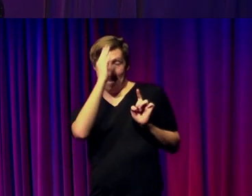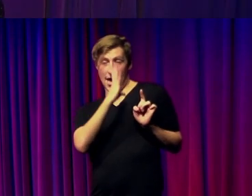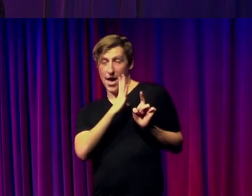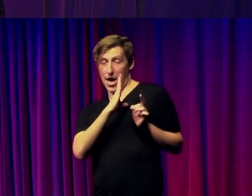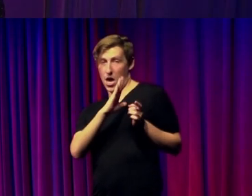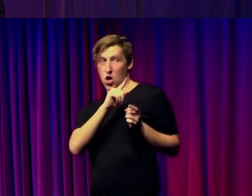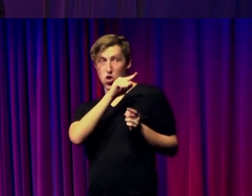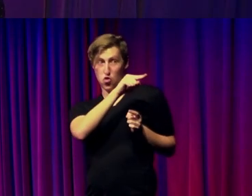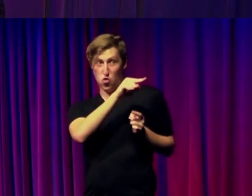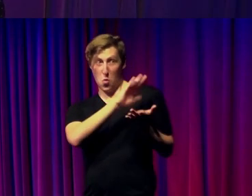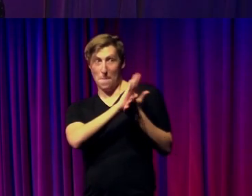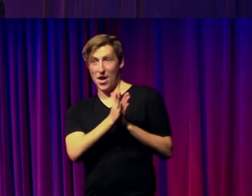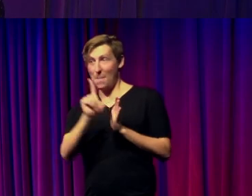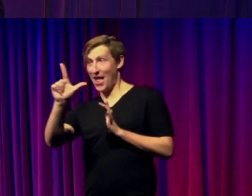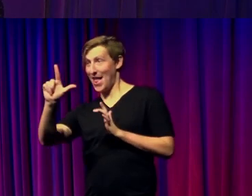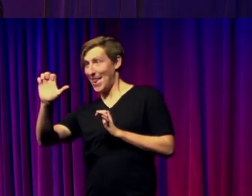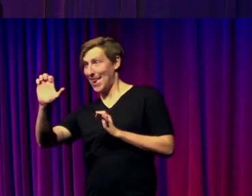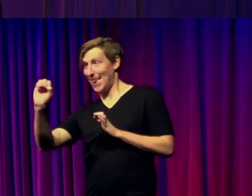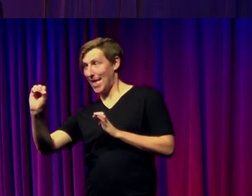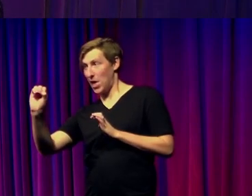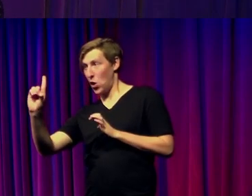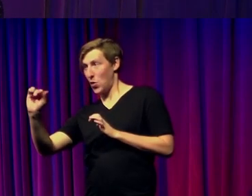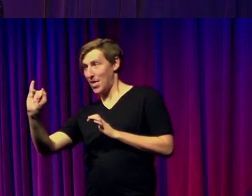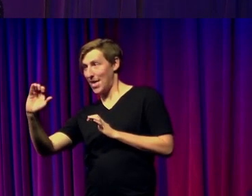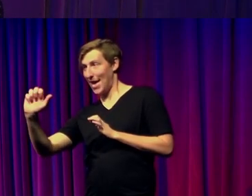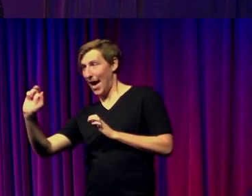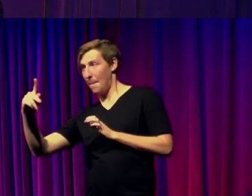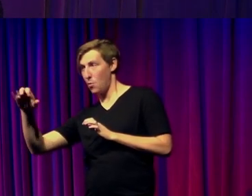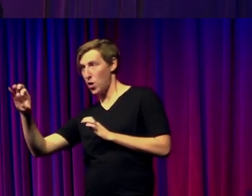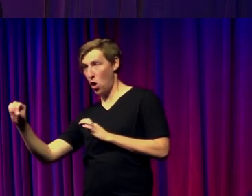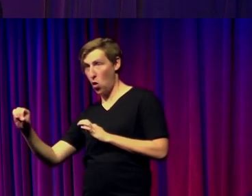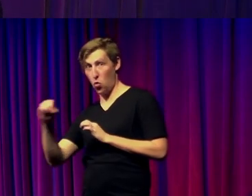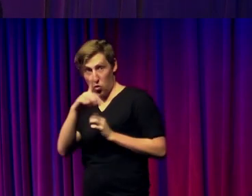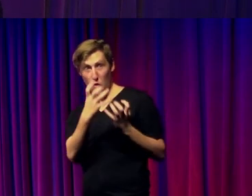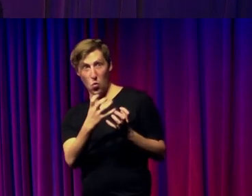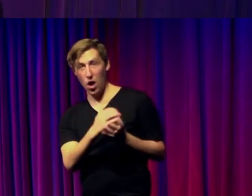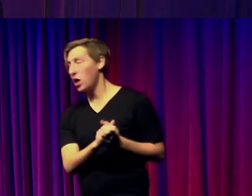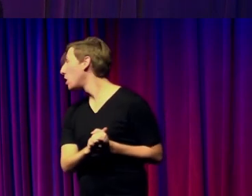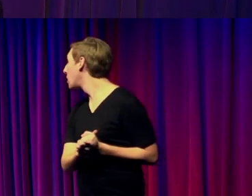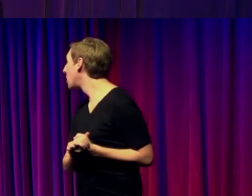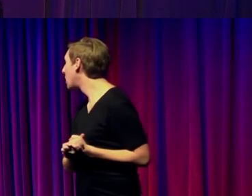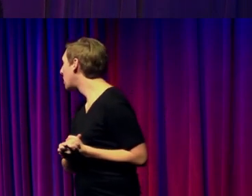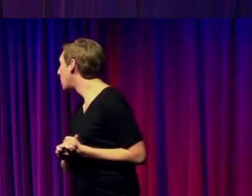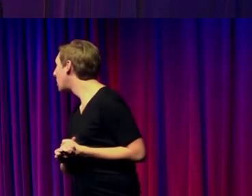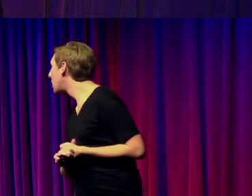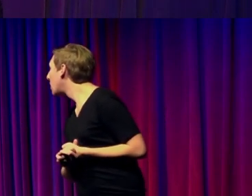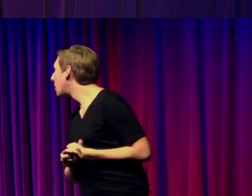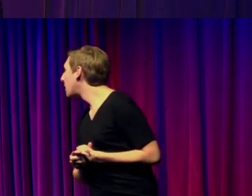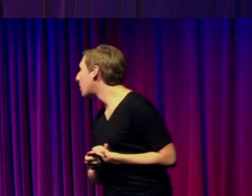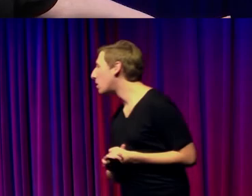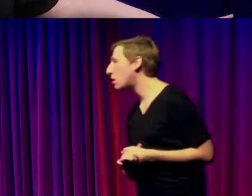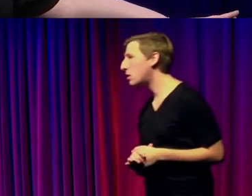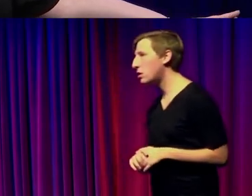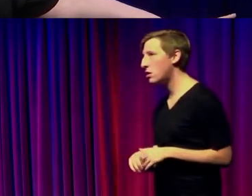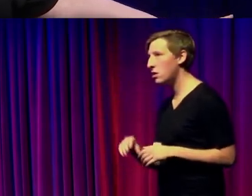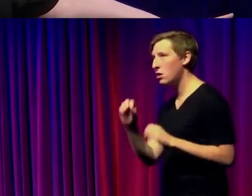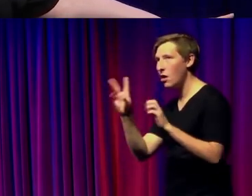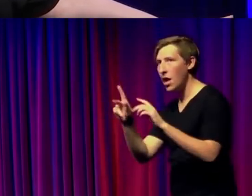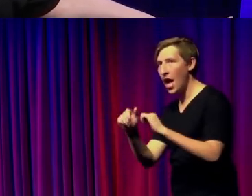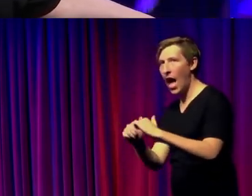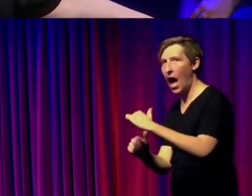I have a test out back in a shed. There is a horse.